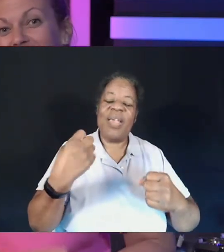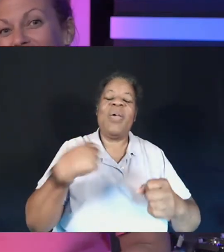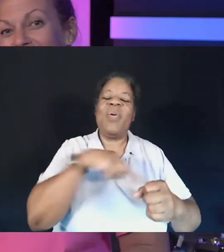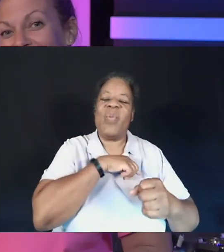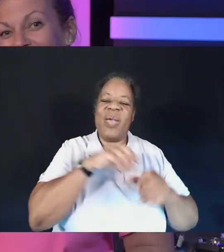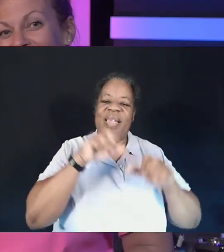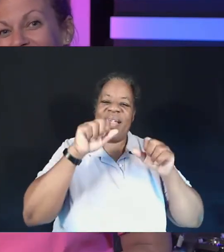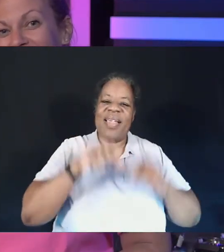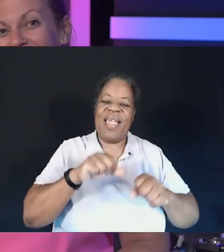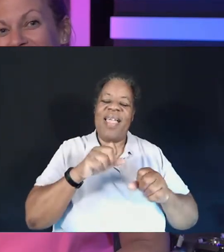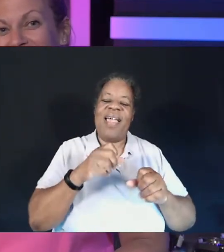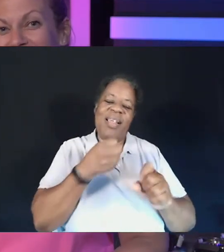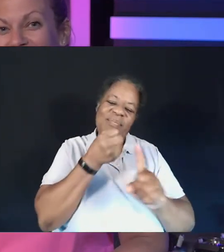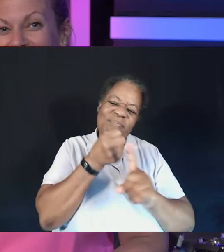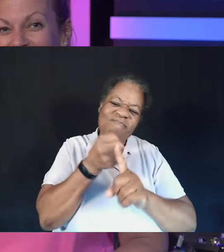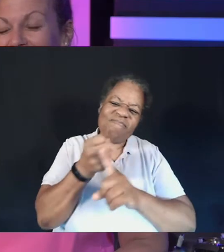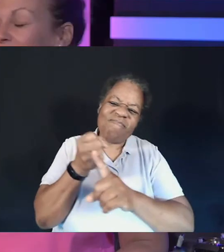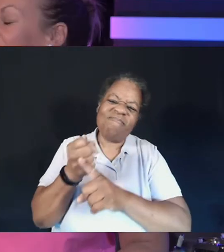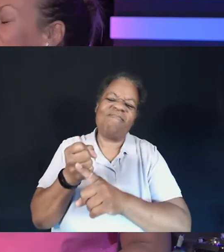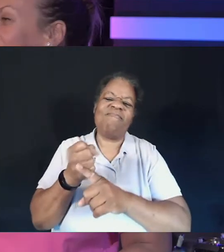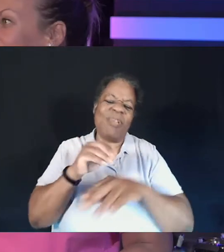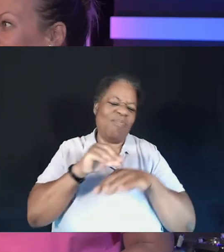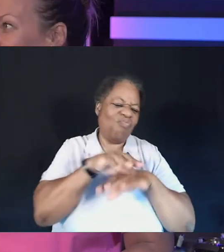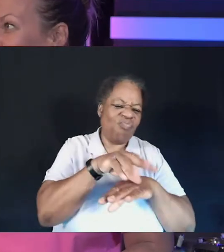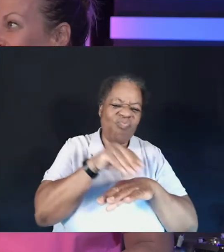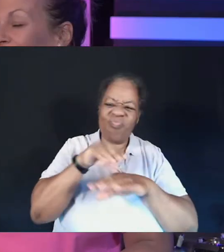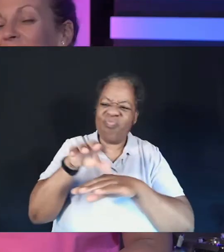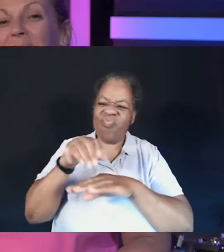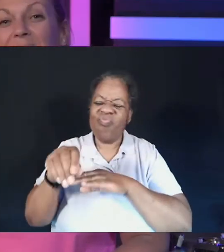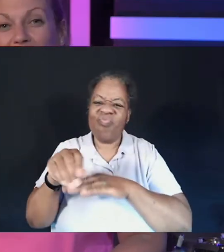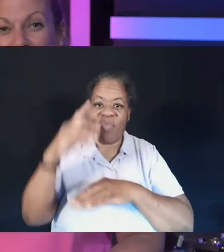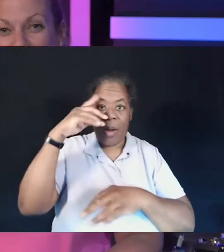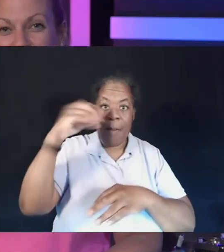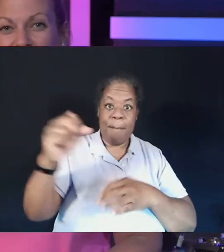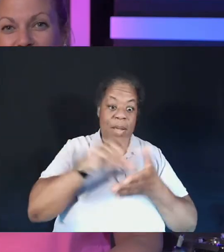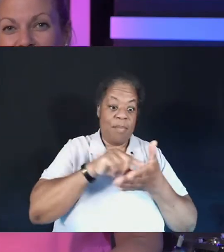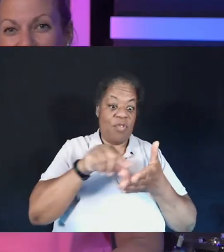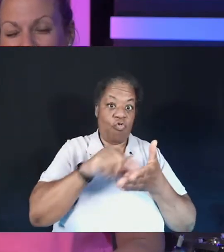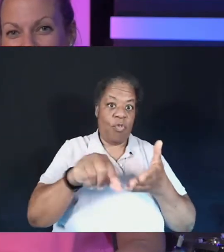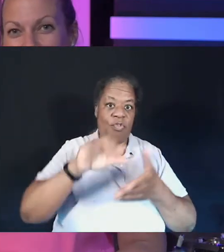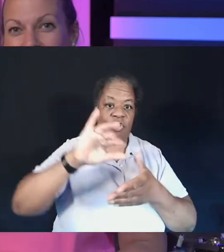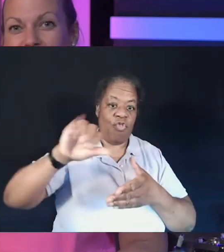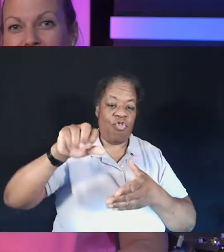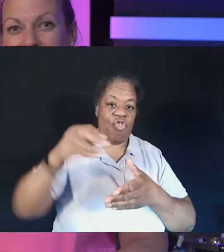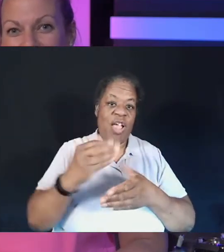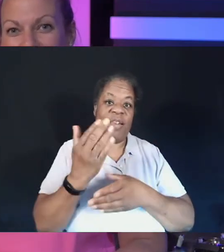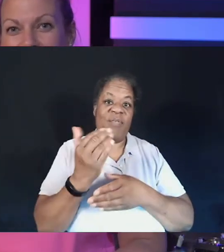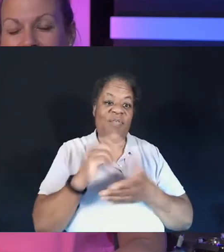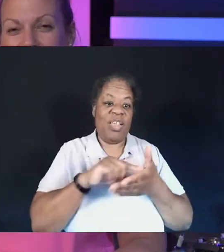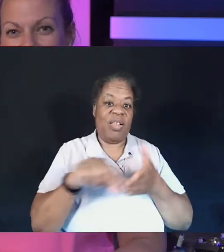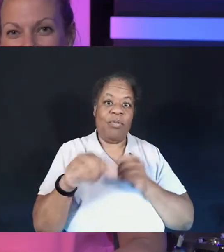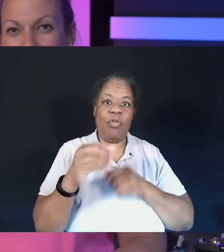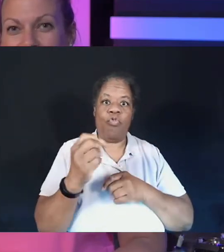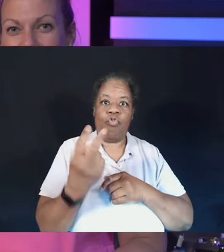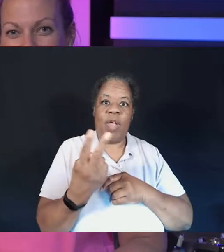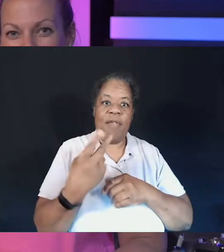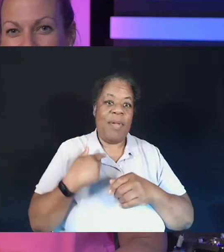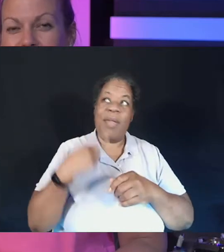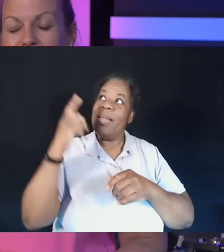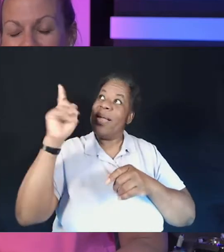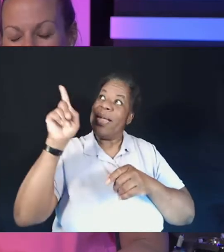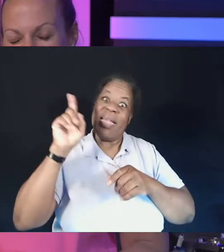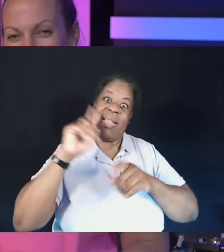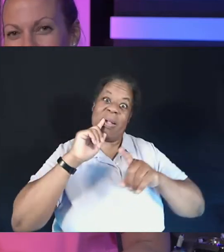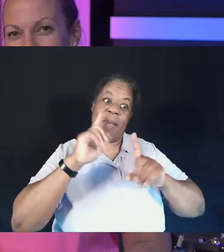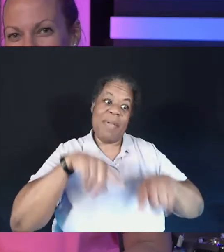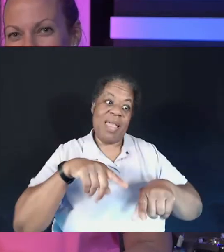difference. Our memory verse this week was John 15:12, and it goes like this. My command is this, love each other as I